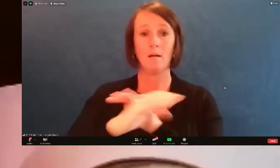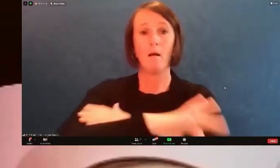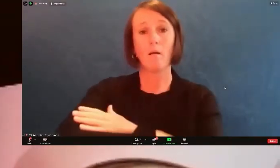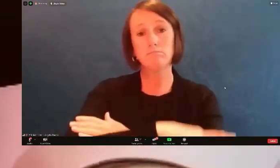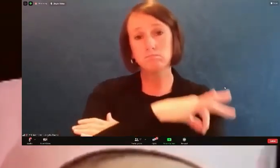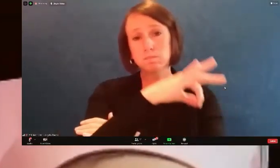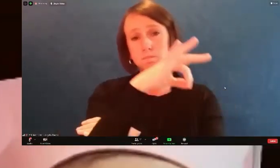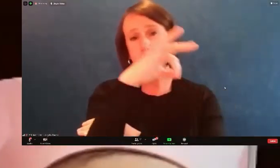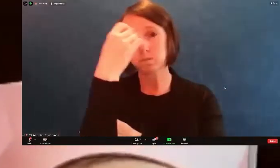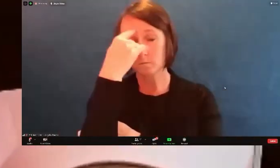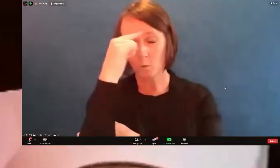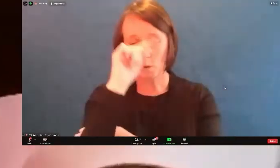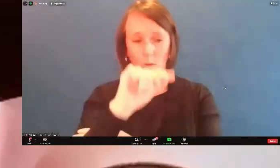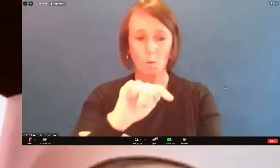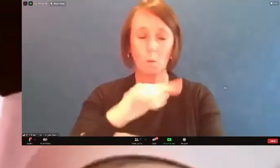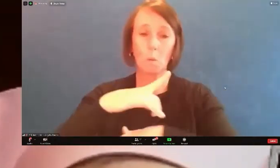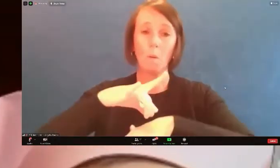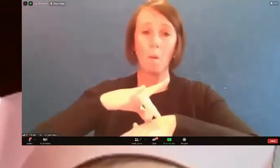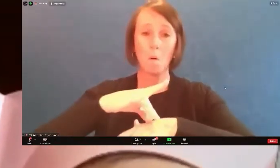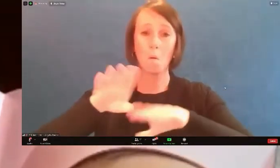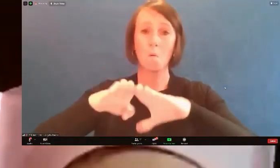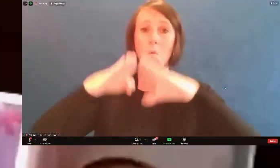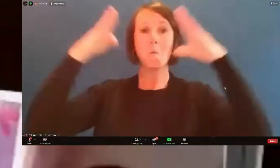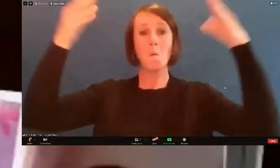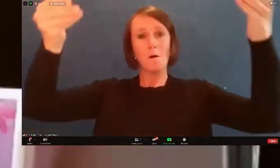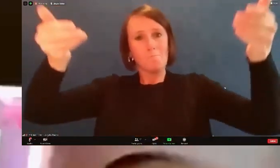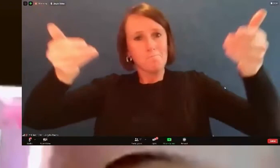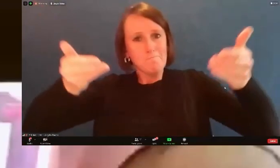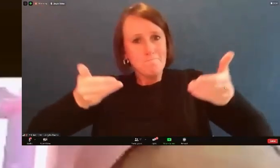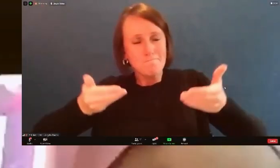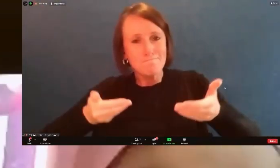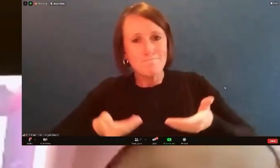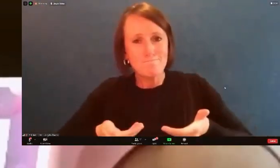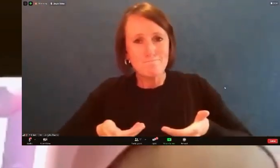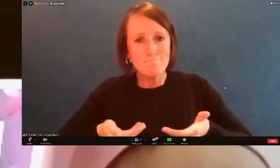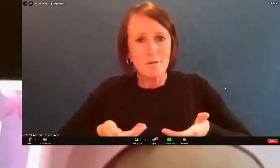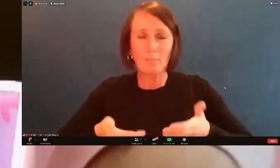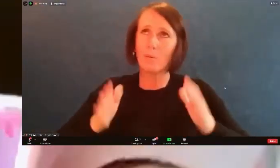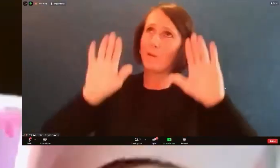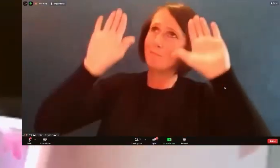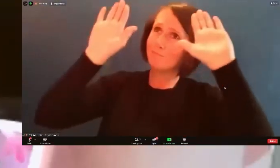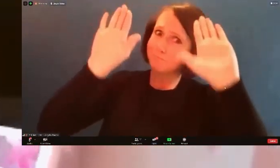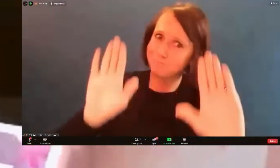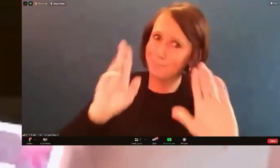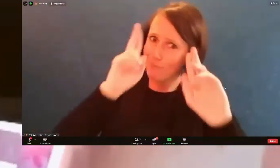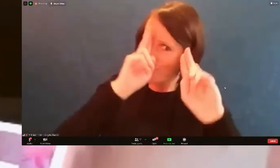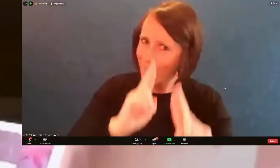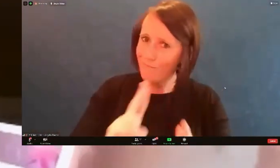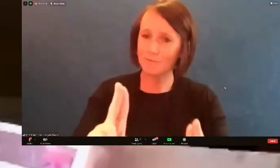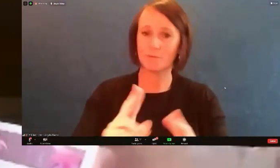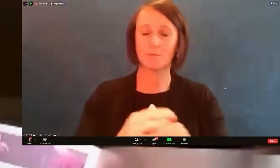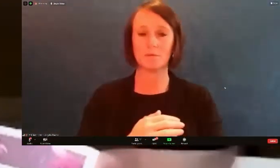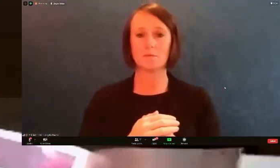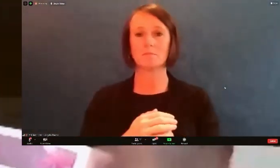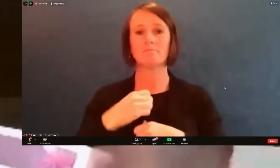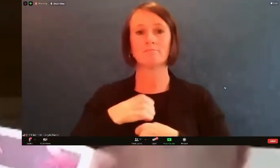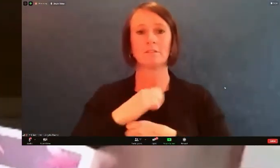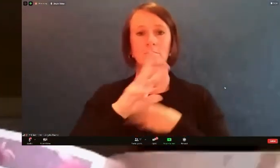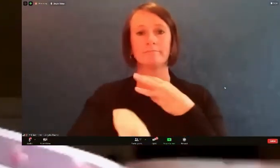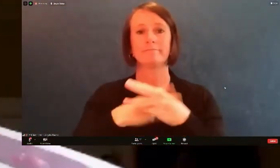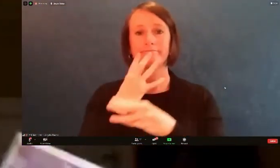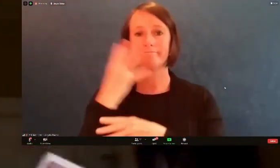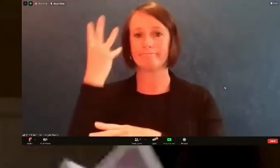you, the earth welcomes you, we raise our hands to you. You have made the world